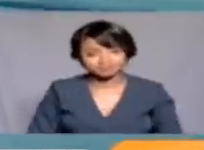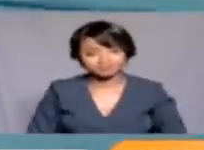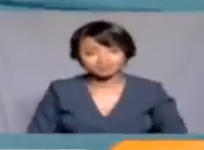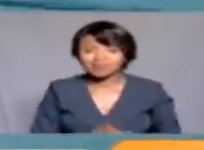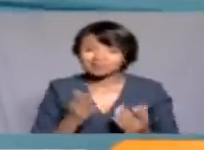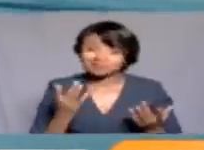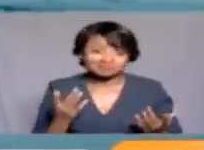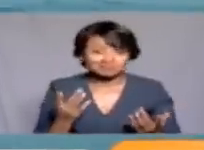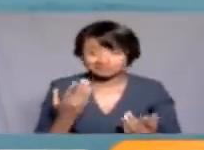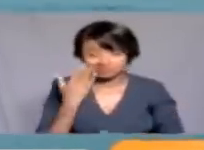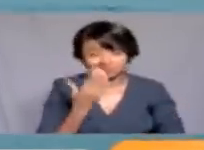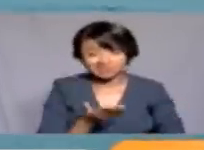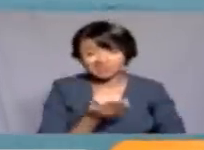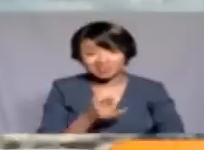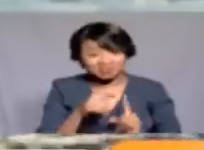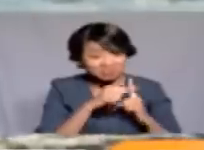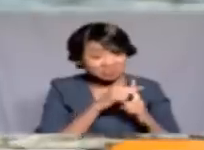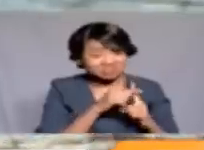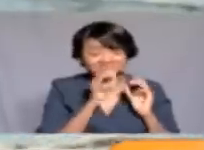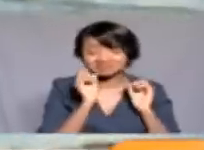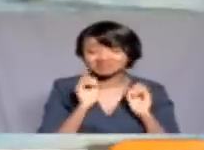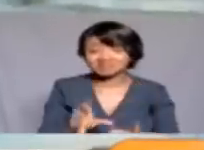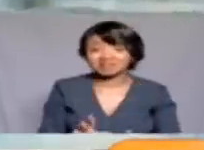But it's not looking too positive.